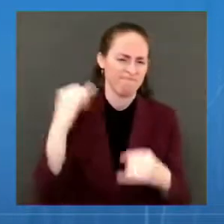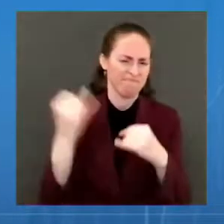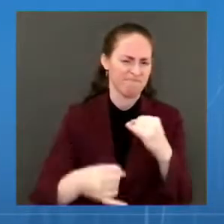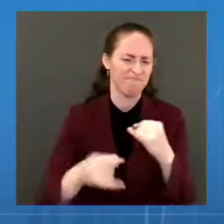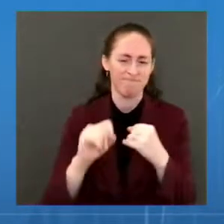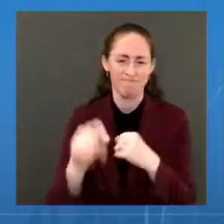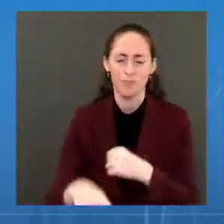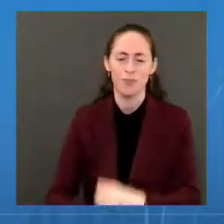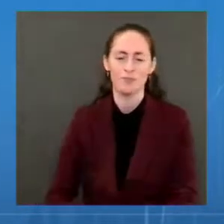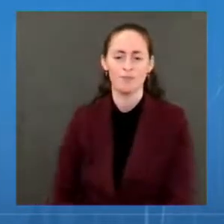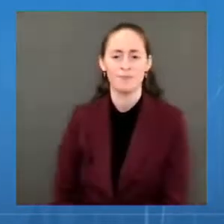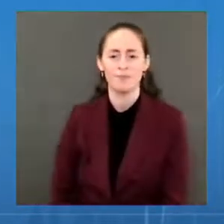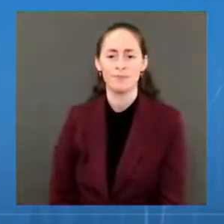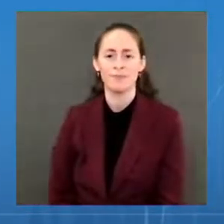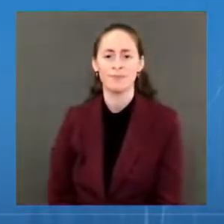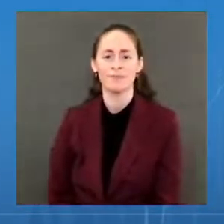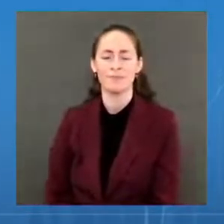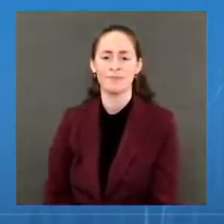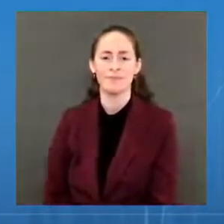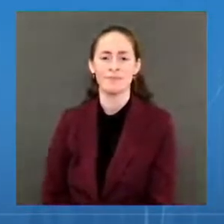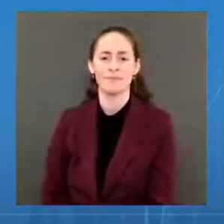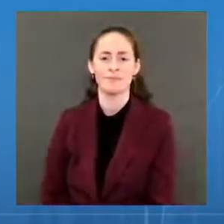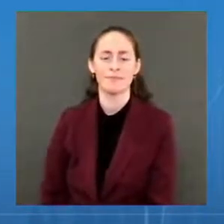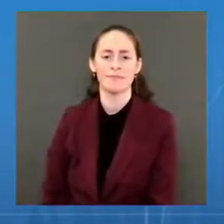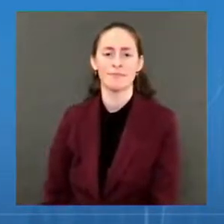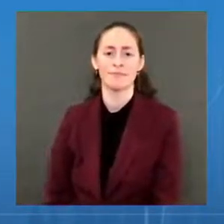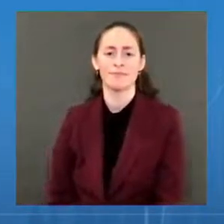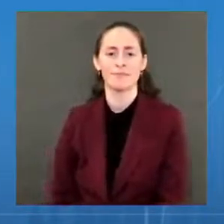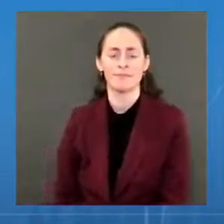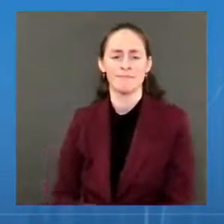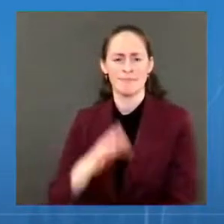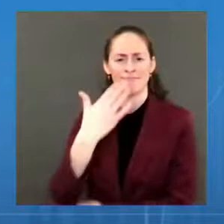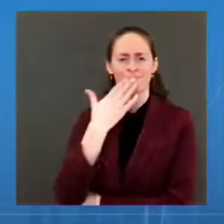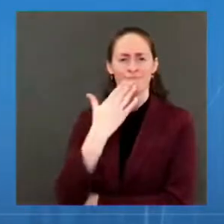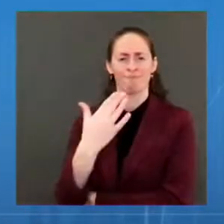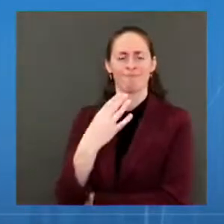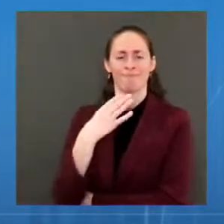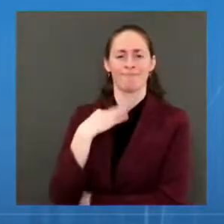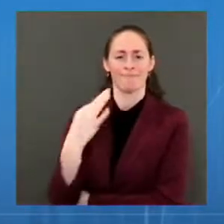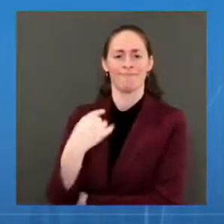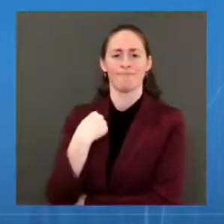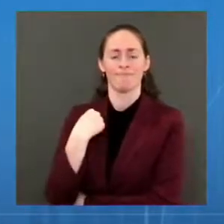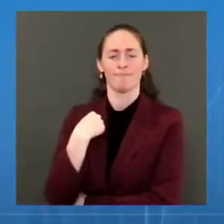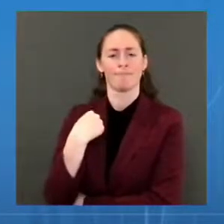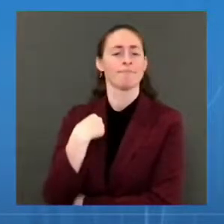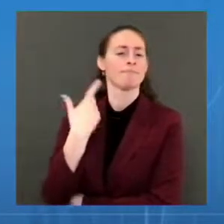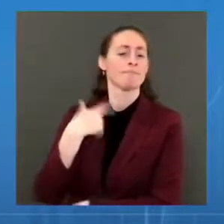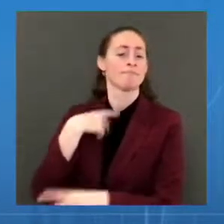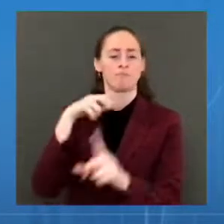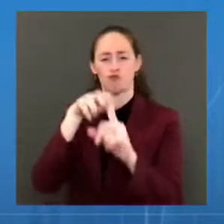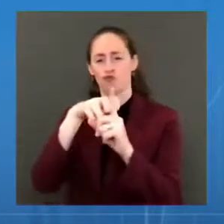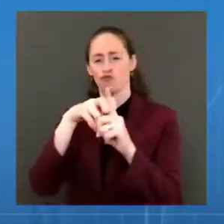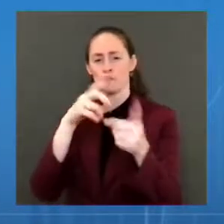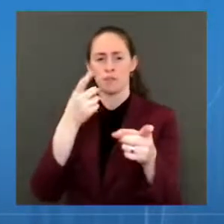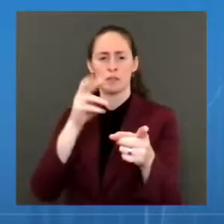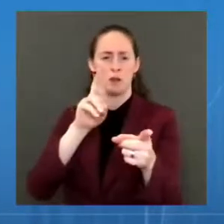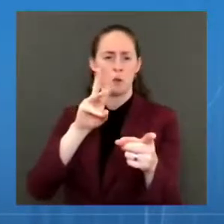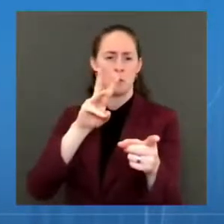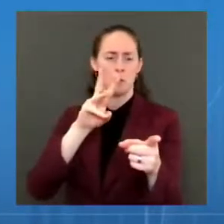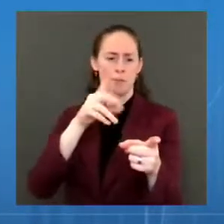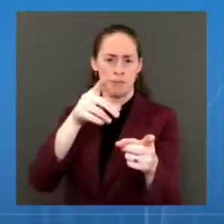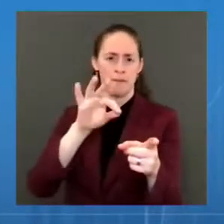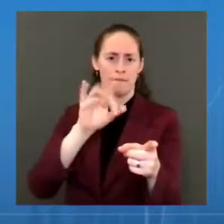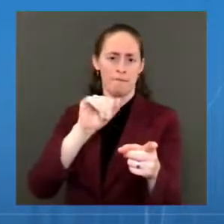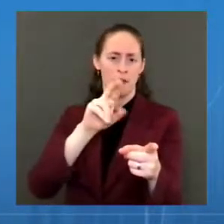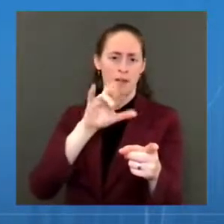Hi, thank you for taking my questions. I think I have one for Dr. Fauci and one for Dr. Walensky. Dr. Fauci,